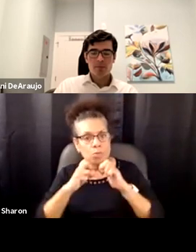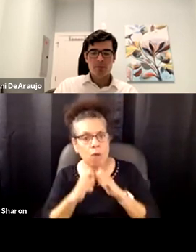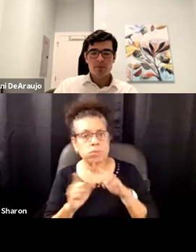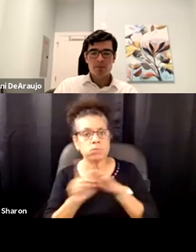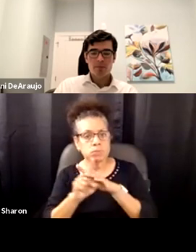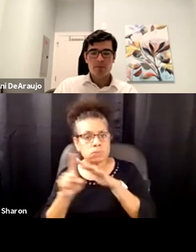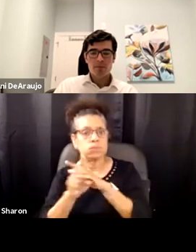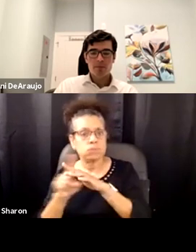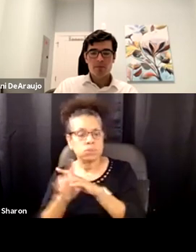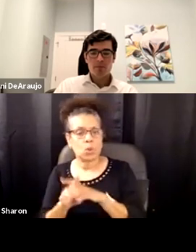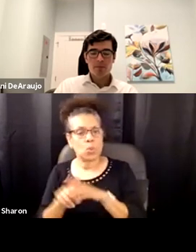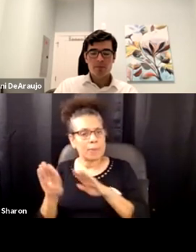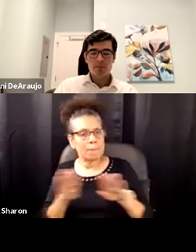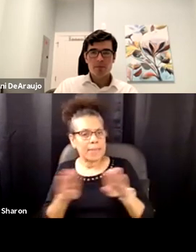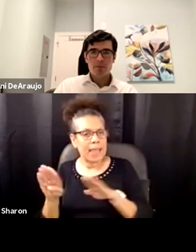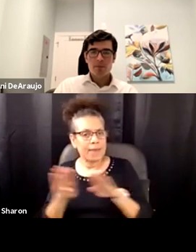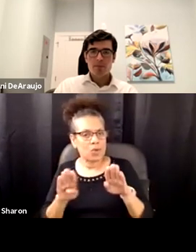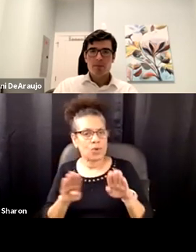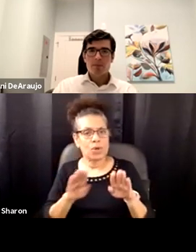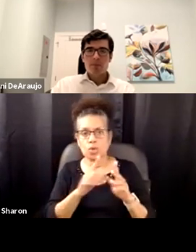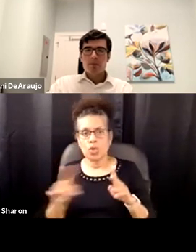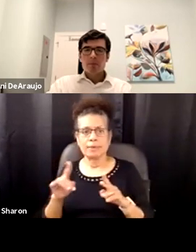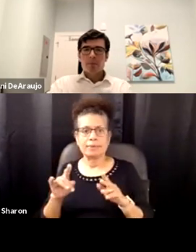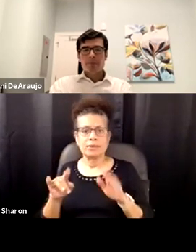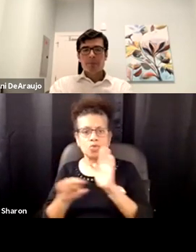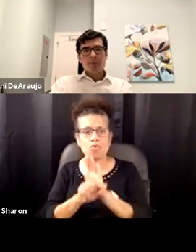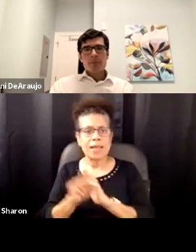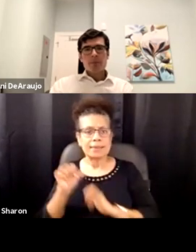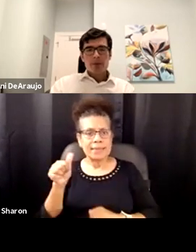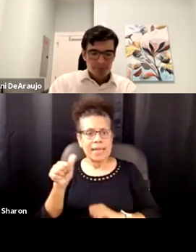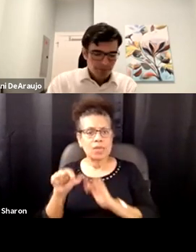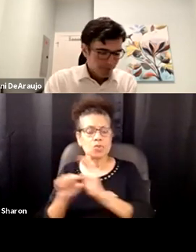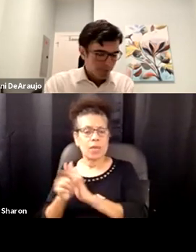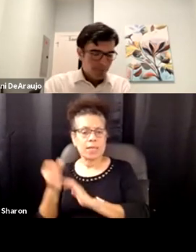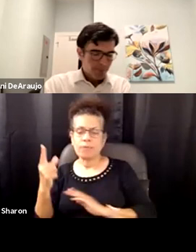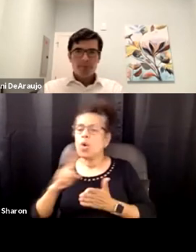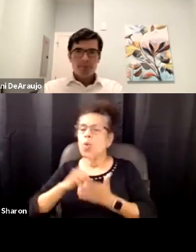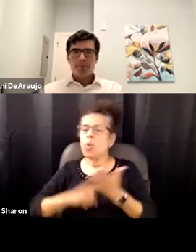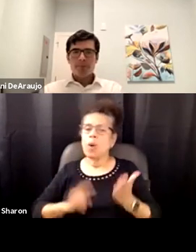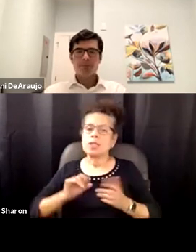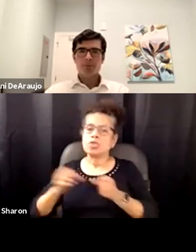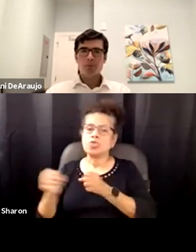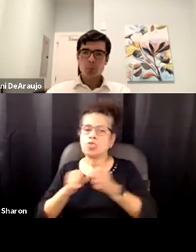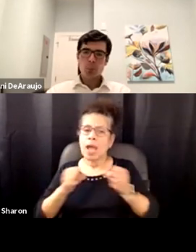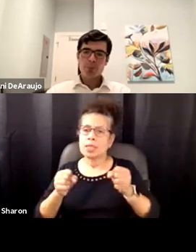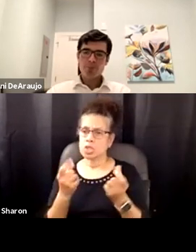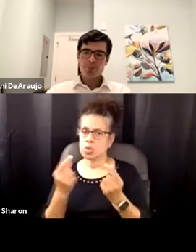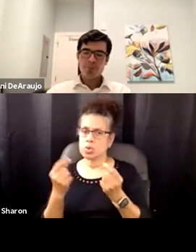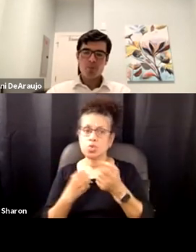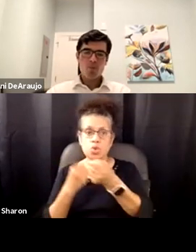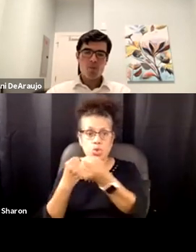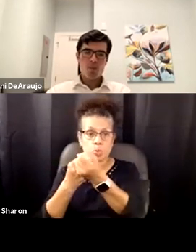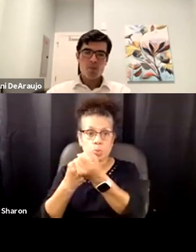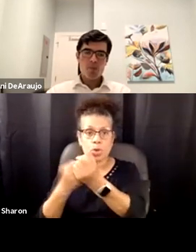conduct issues you know at the 10th or 11th grade what kind of strategies are we using to both support teachers